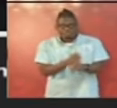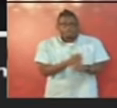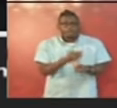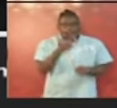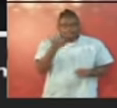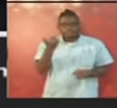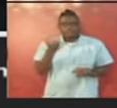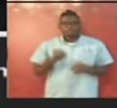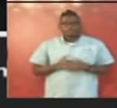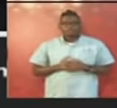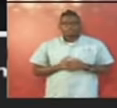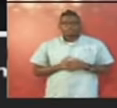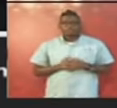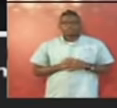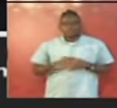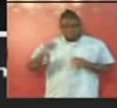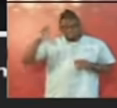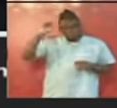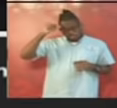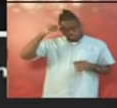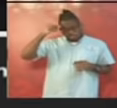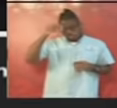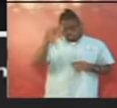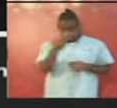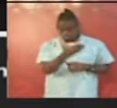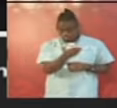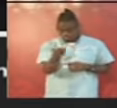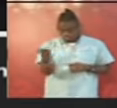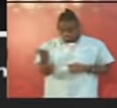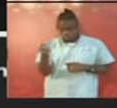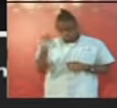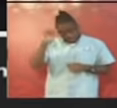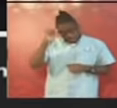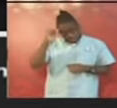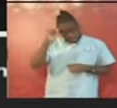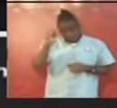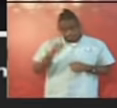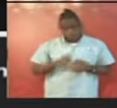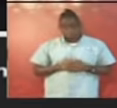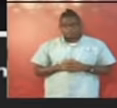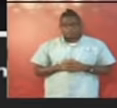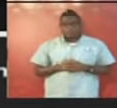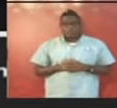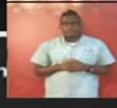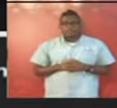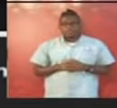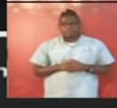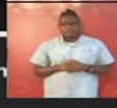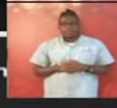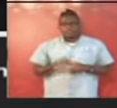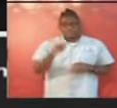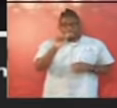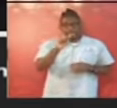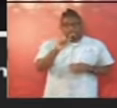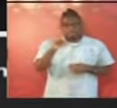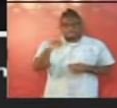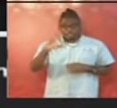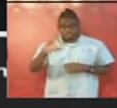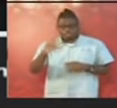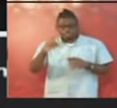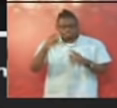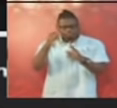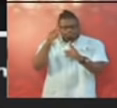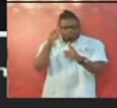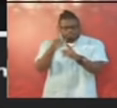So it's a reminder here on this slide about a hemoglobin A1C that you're actually looking to target, and it's measured in terms of your blood